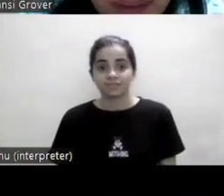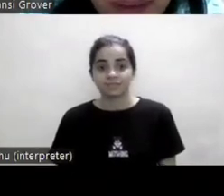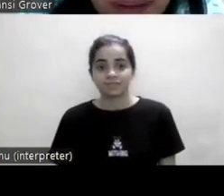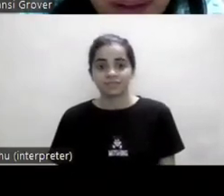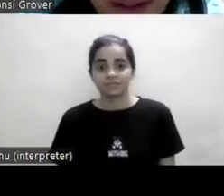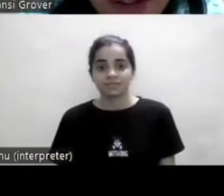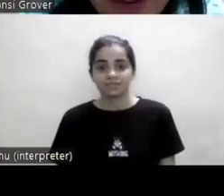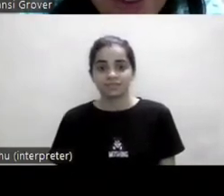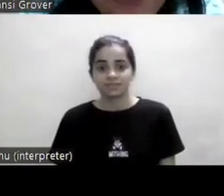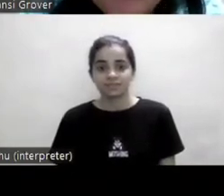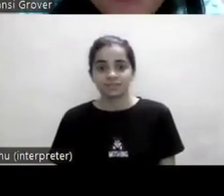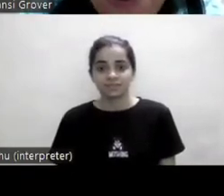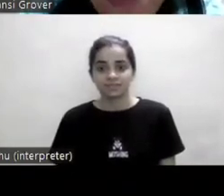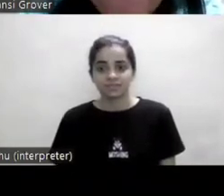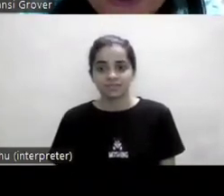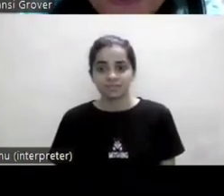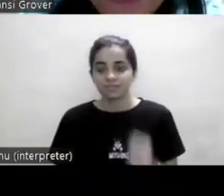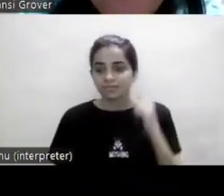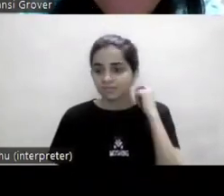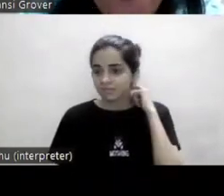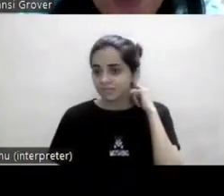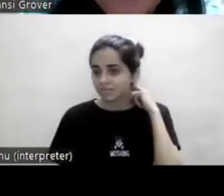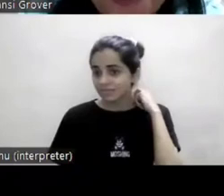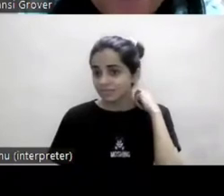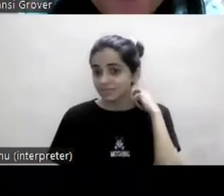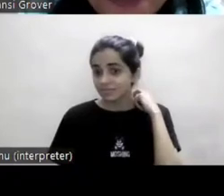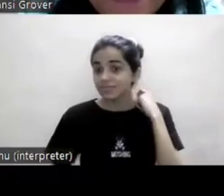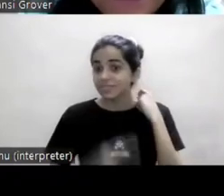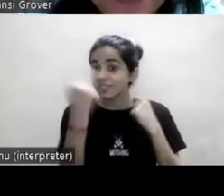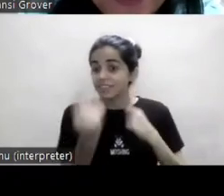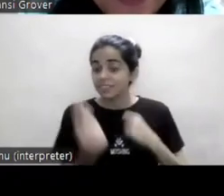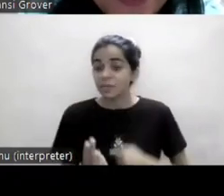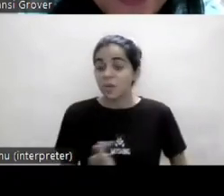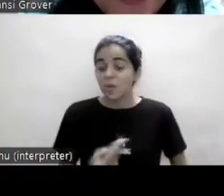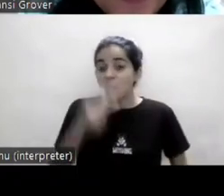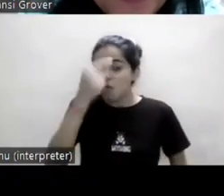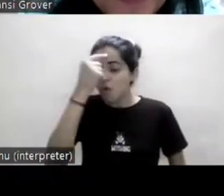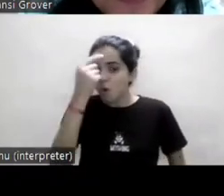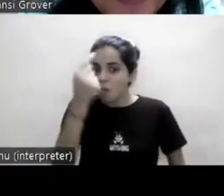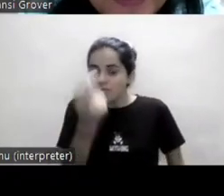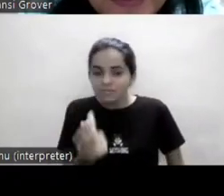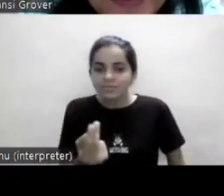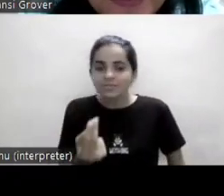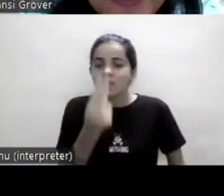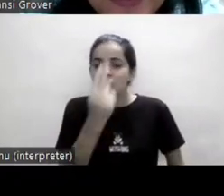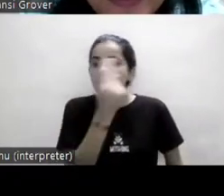Would you like to draw a picture? So he would draw a picture of what the problem is.